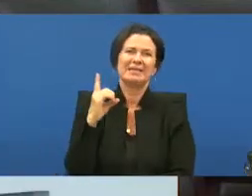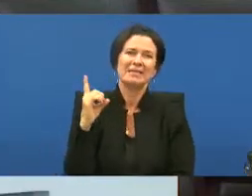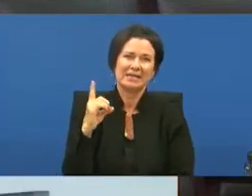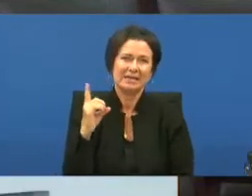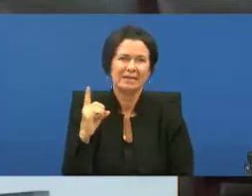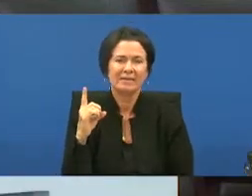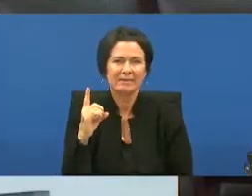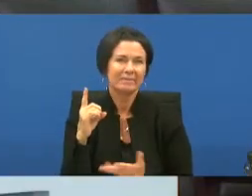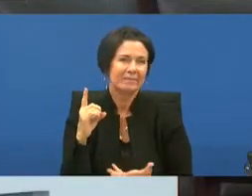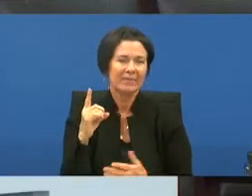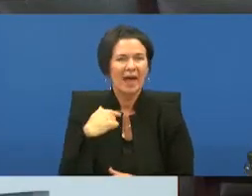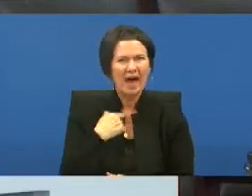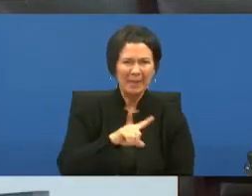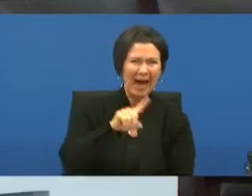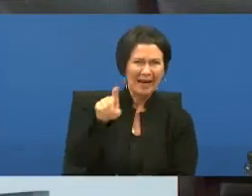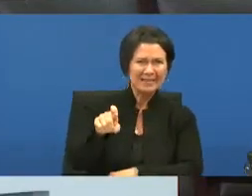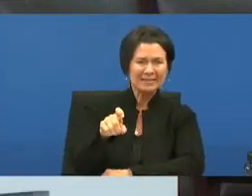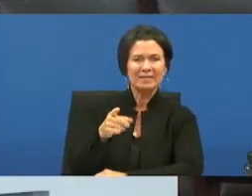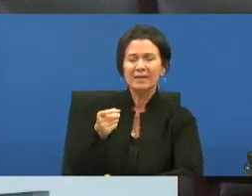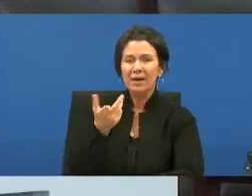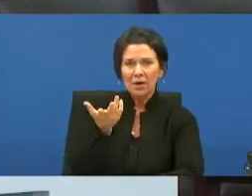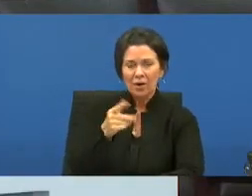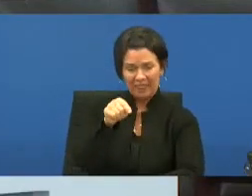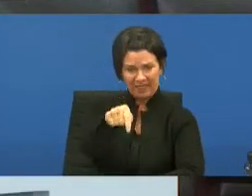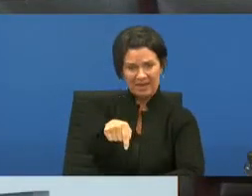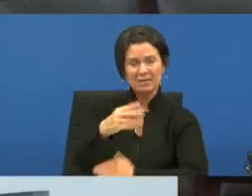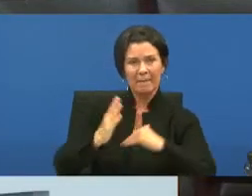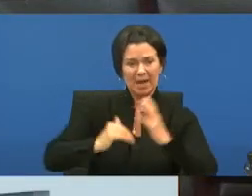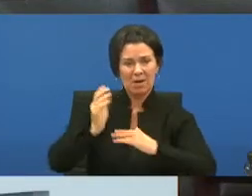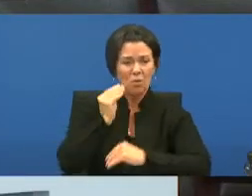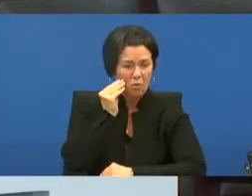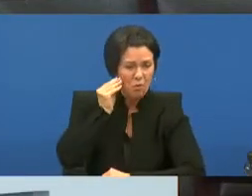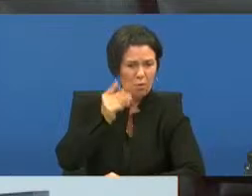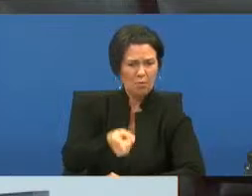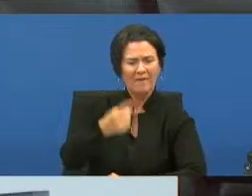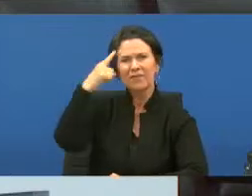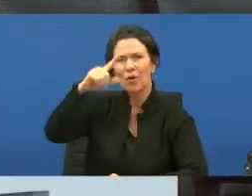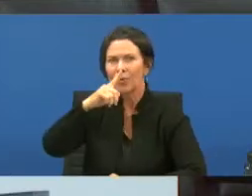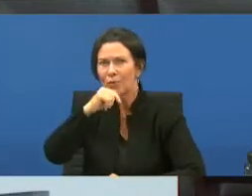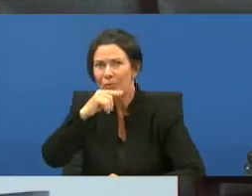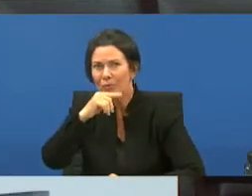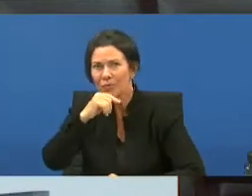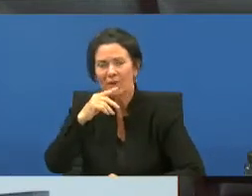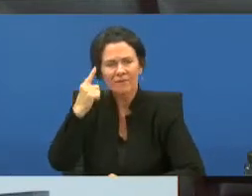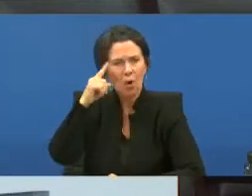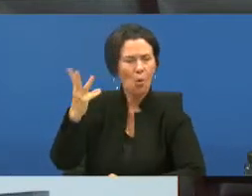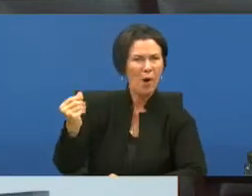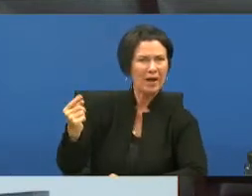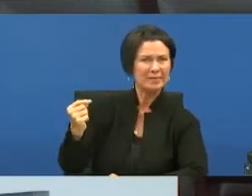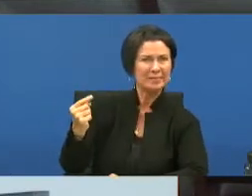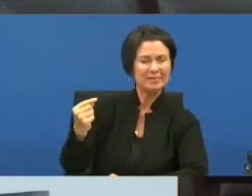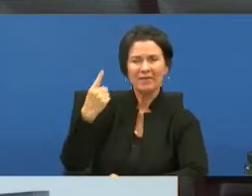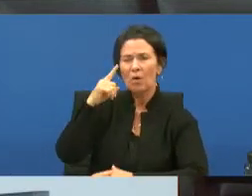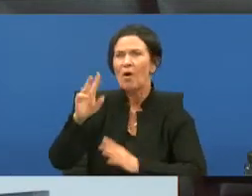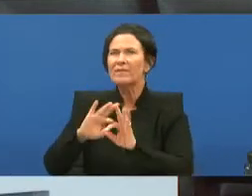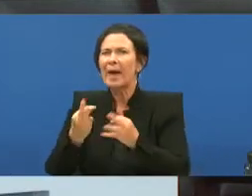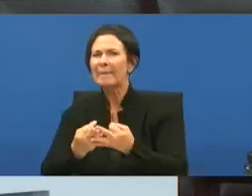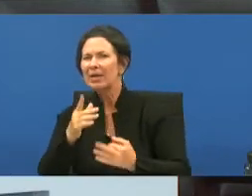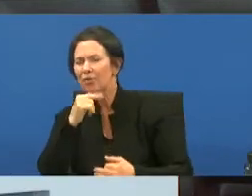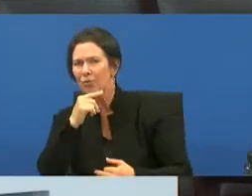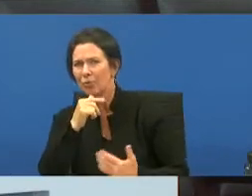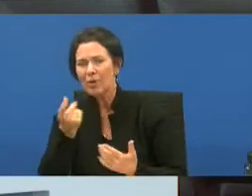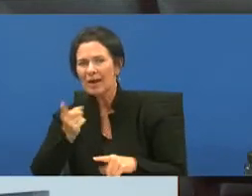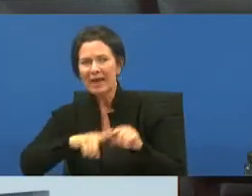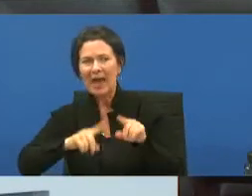ask, who exactly is this subdivision for, and what benefits would this new subdivision bring to families if families can't rely on